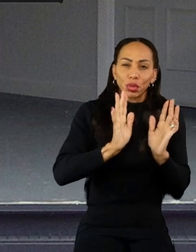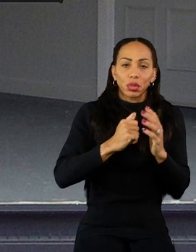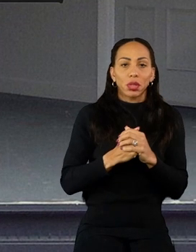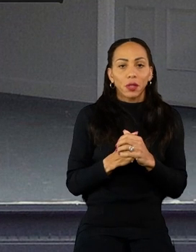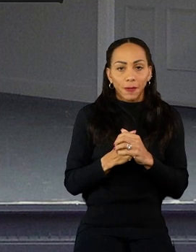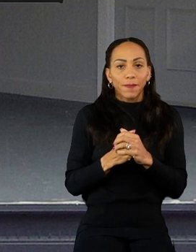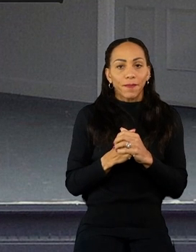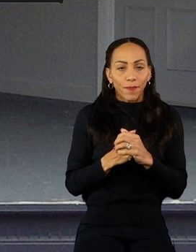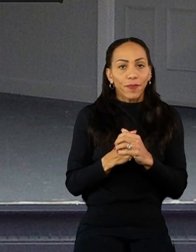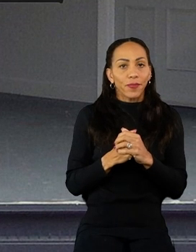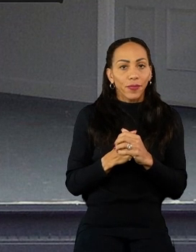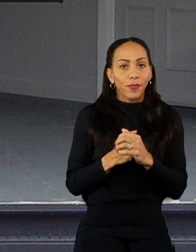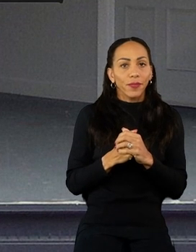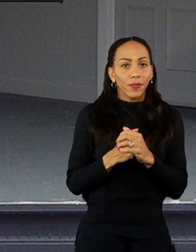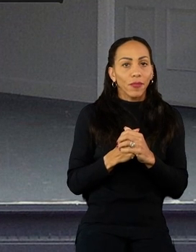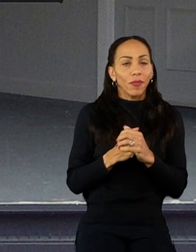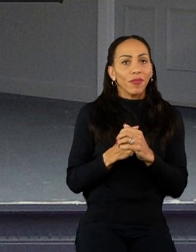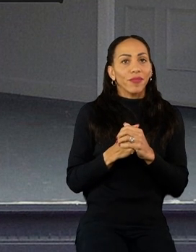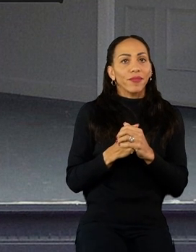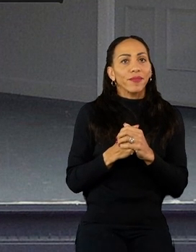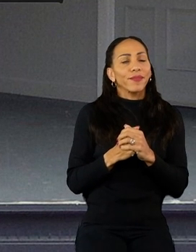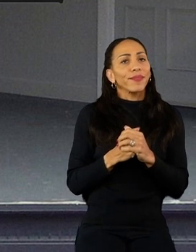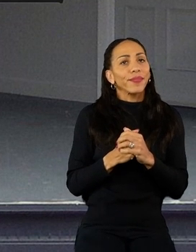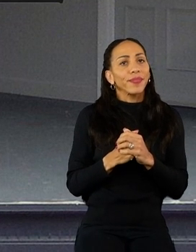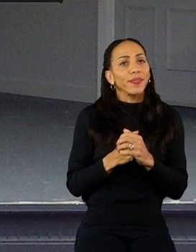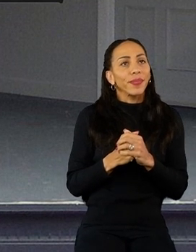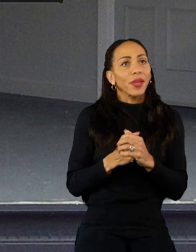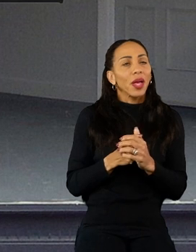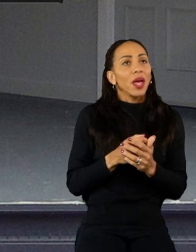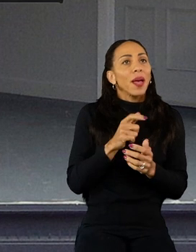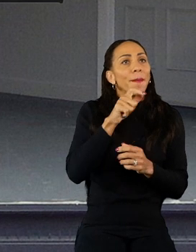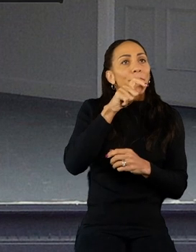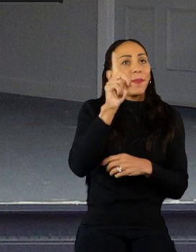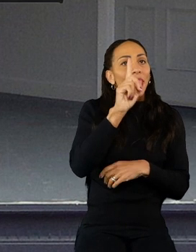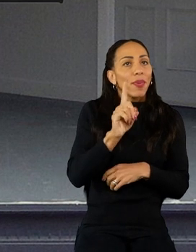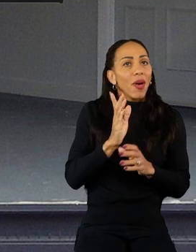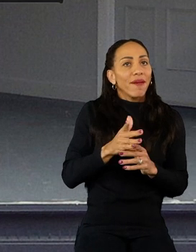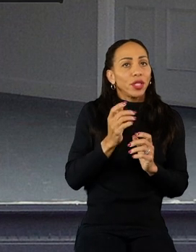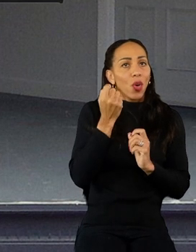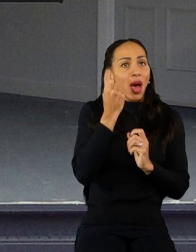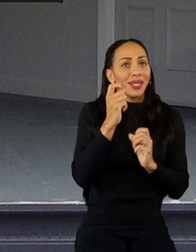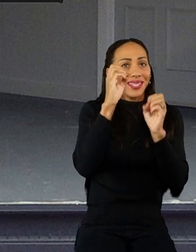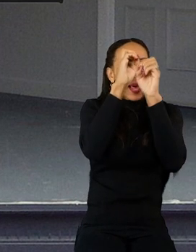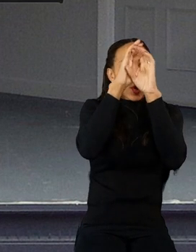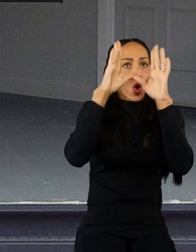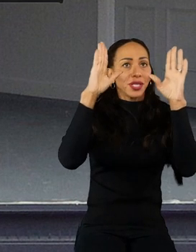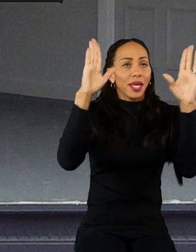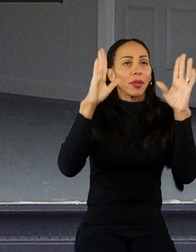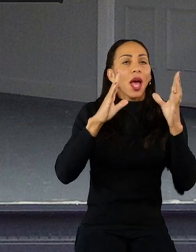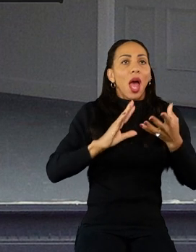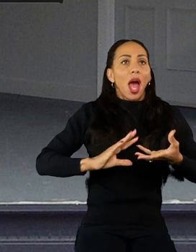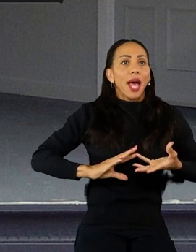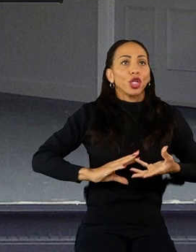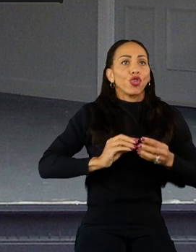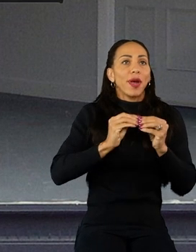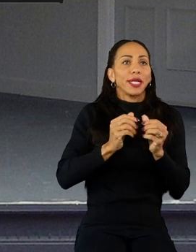put in a proposal. Yeah. I mean, I think in many ways it's about providing that, it's about someone understanding the concept and coming back with a really,